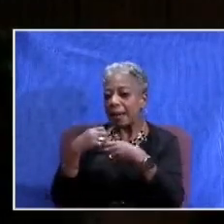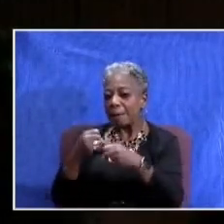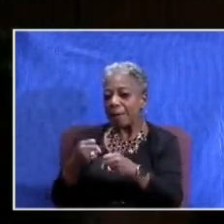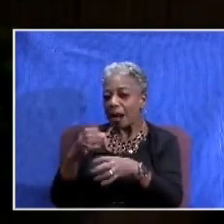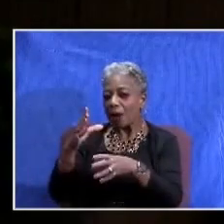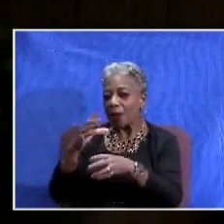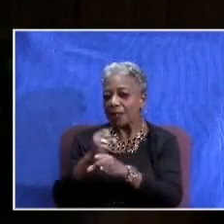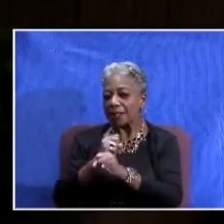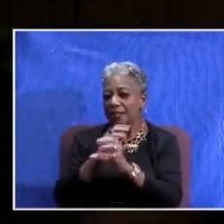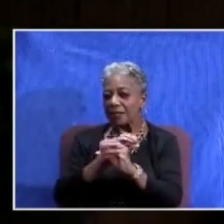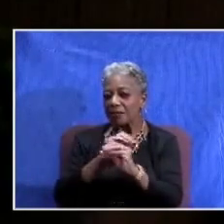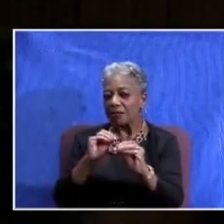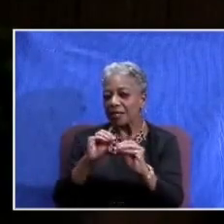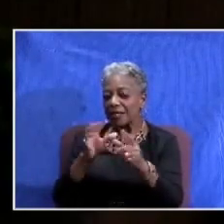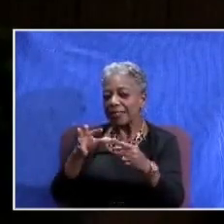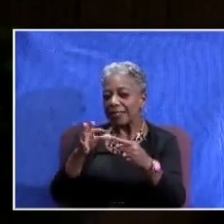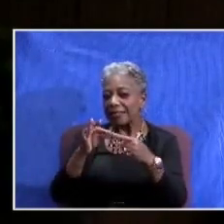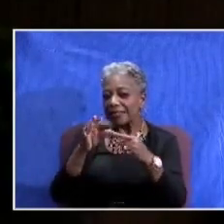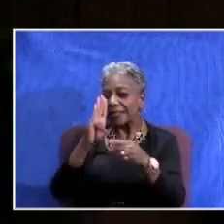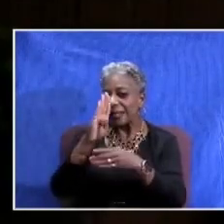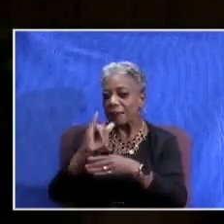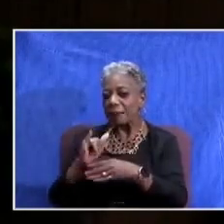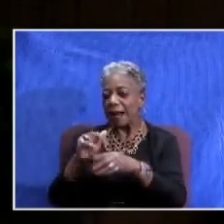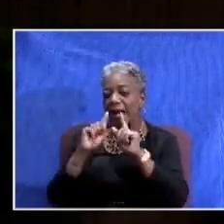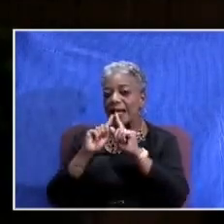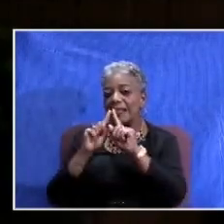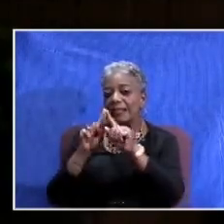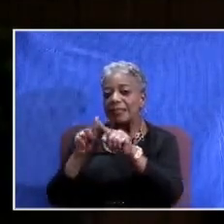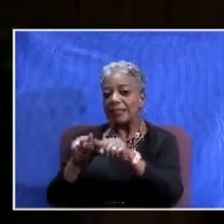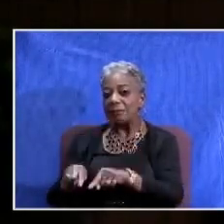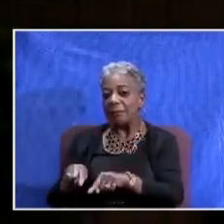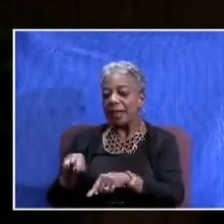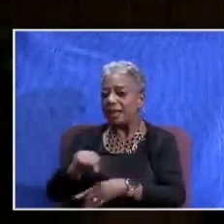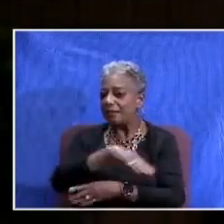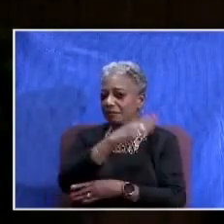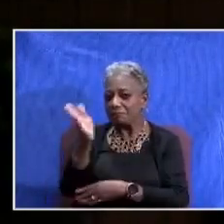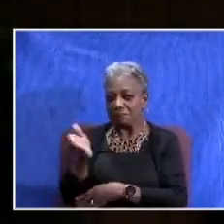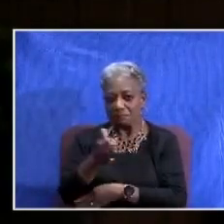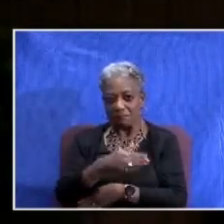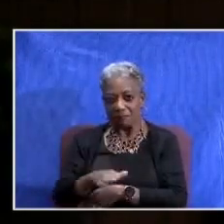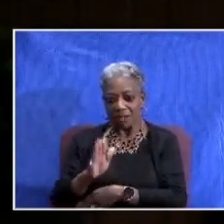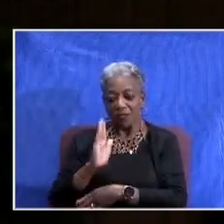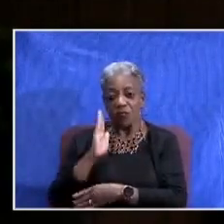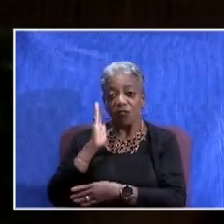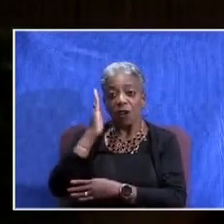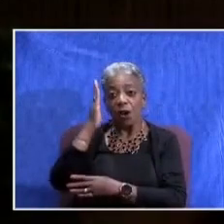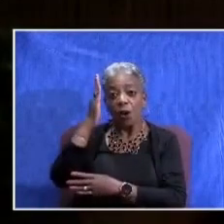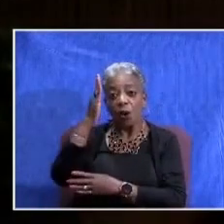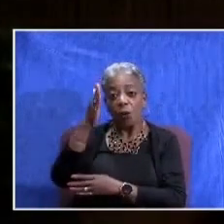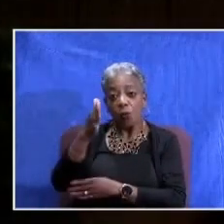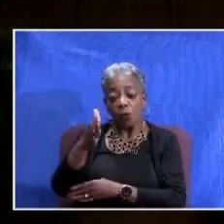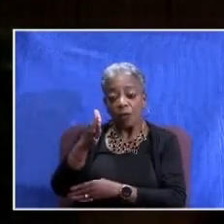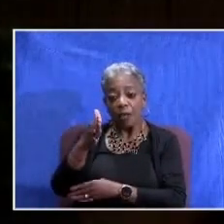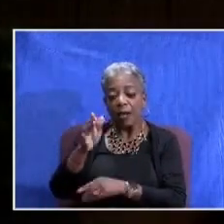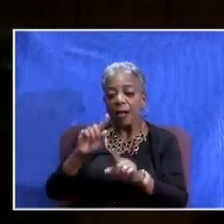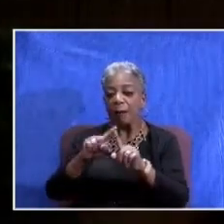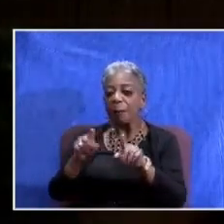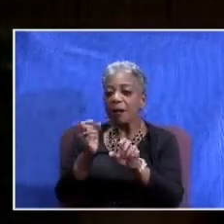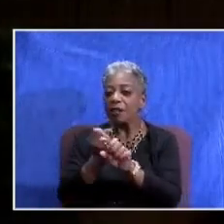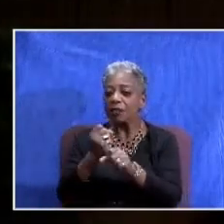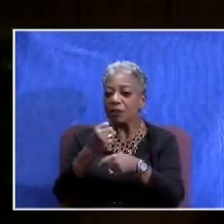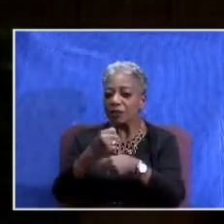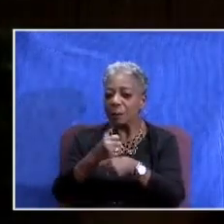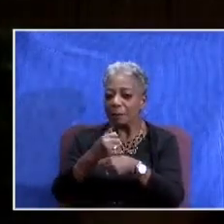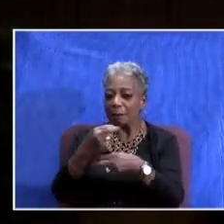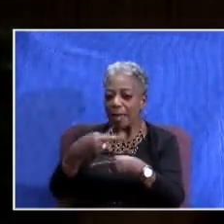nothing except by demand. It never shall, it never will. They're not going to just make room for you on the front